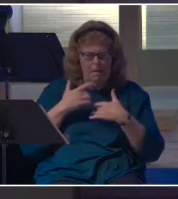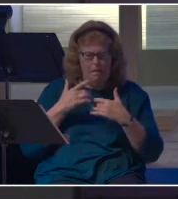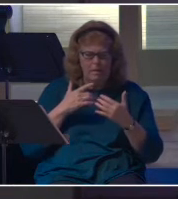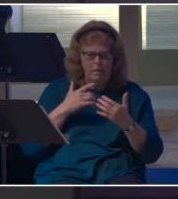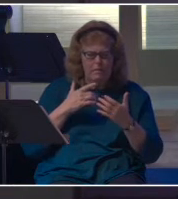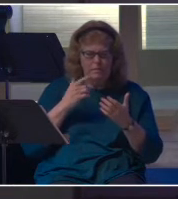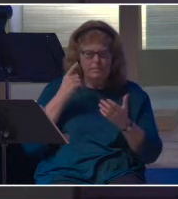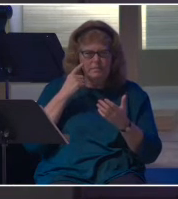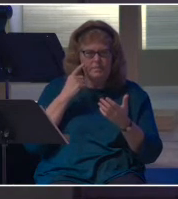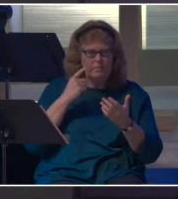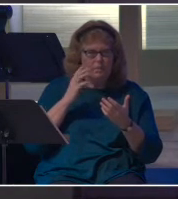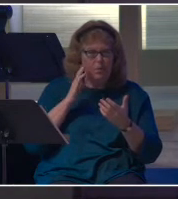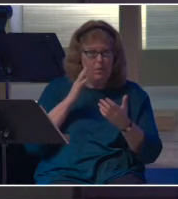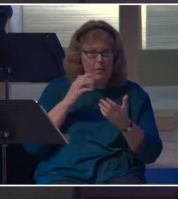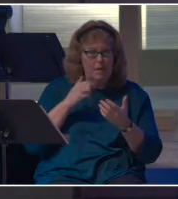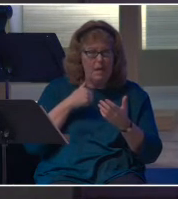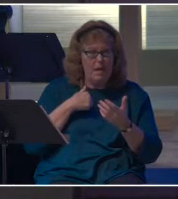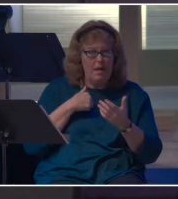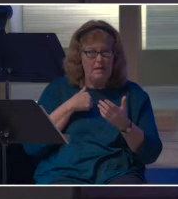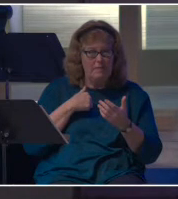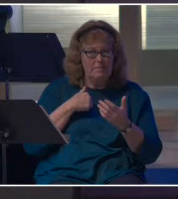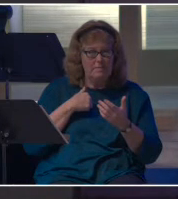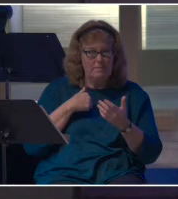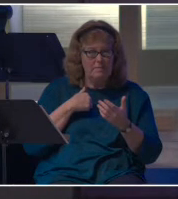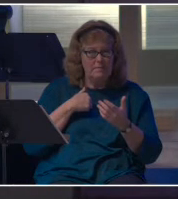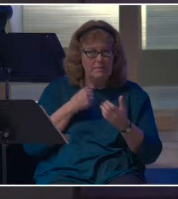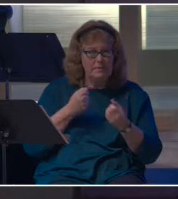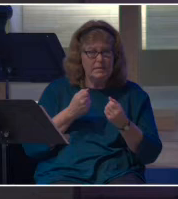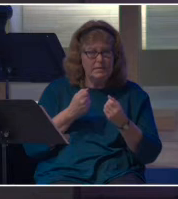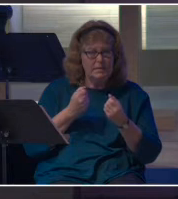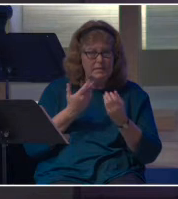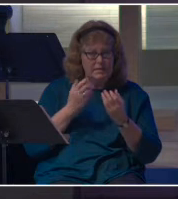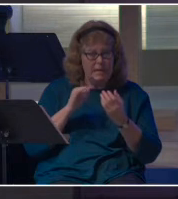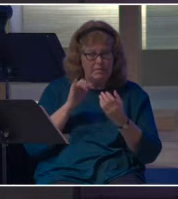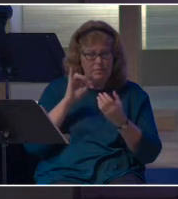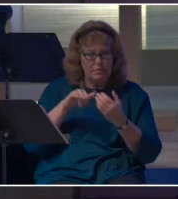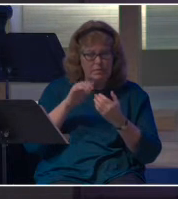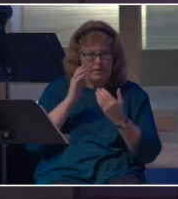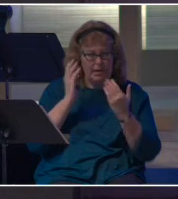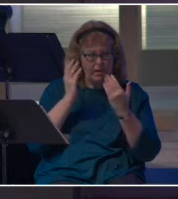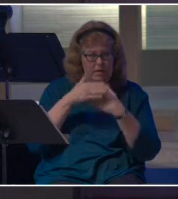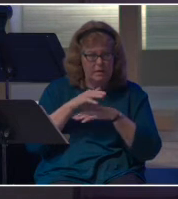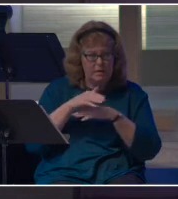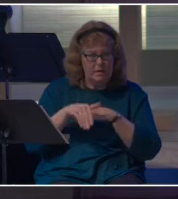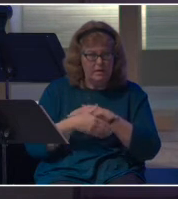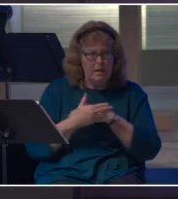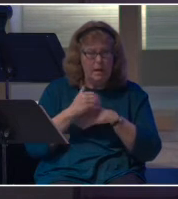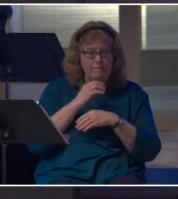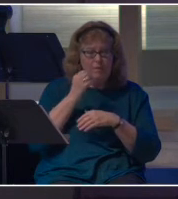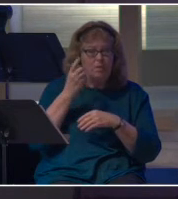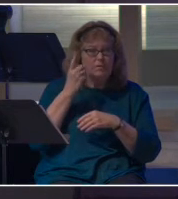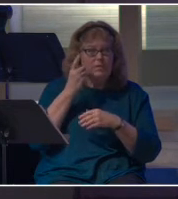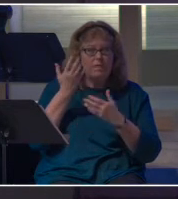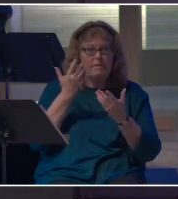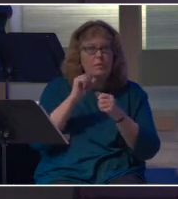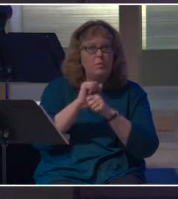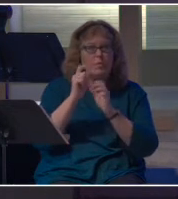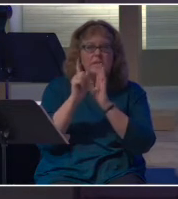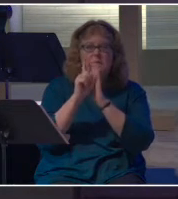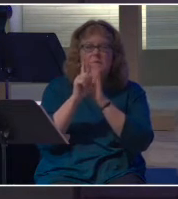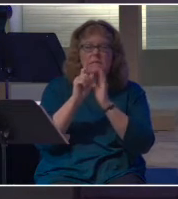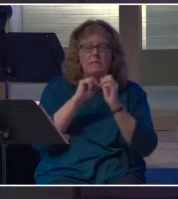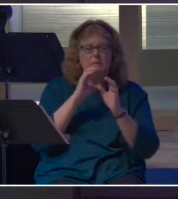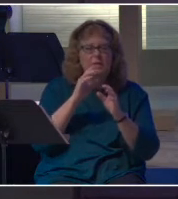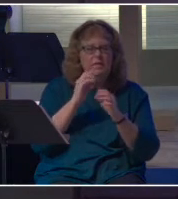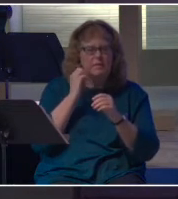thinking, am I going to spend the night out here in this small town? I have no cell signal whatsoever. I mean, it's